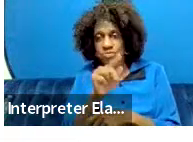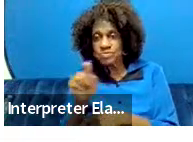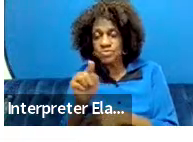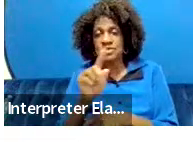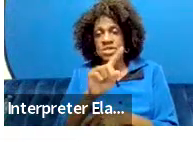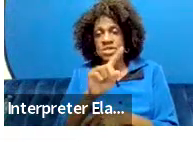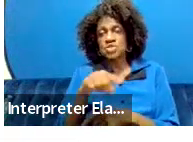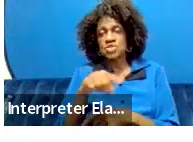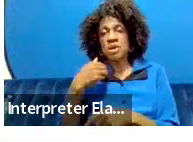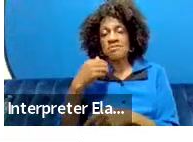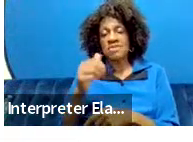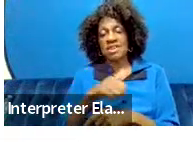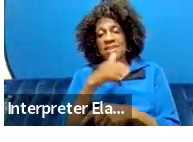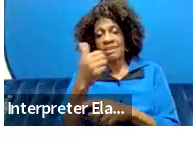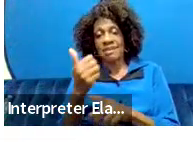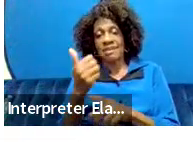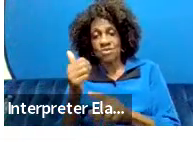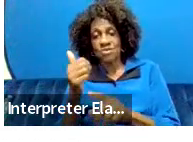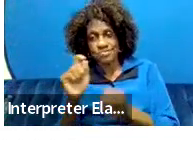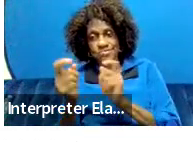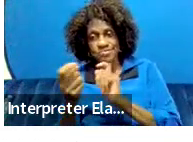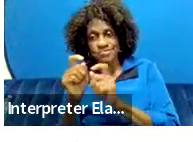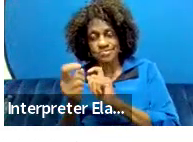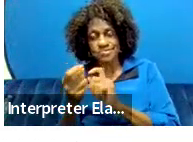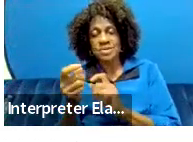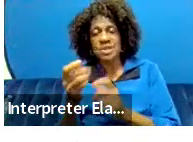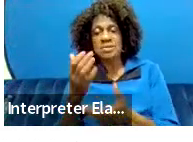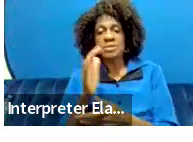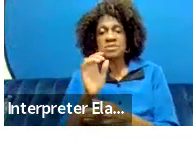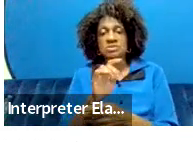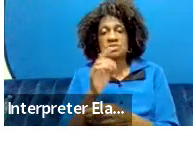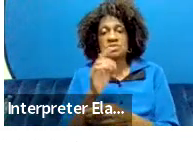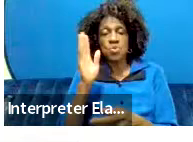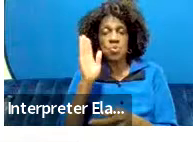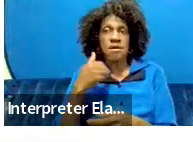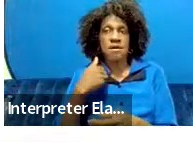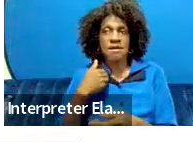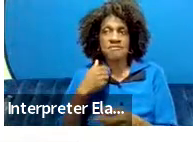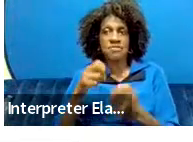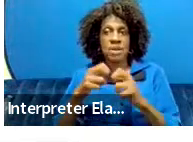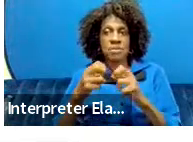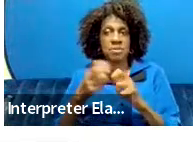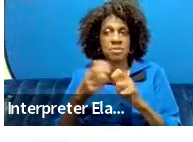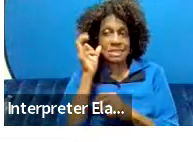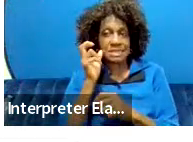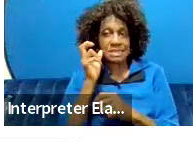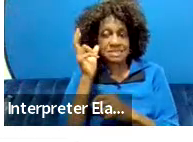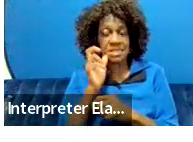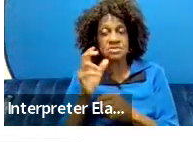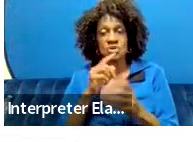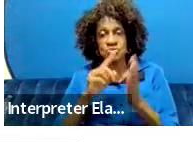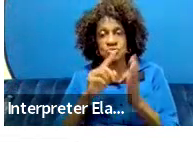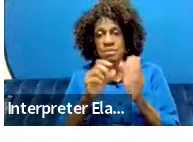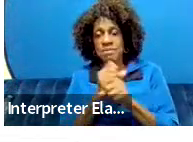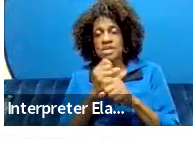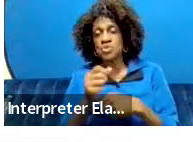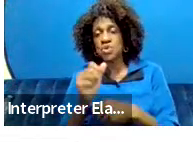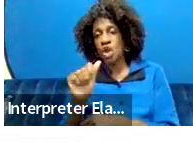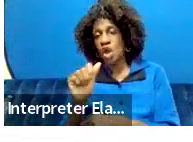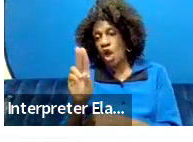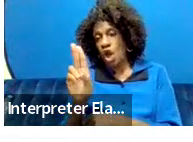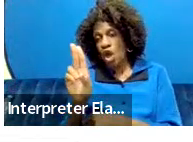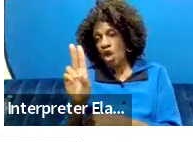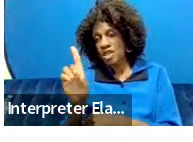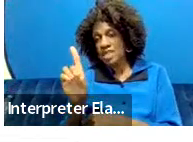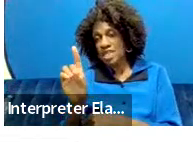another take at it, and it may have adjusted it and you're going to have problems listening. So check those audio settings out if you're having any